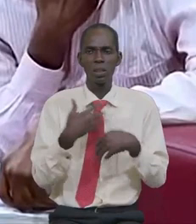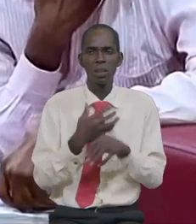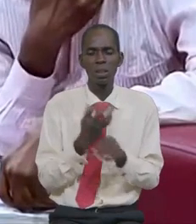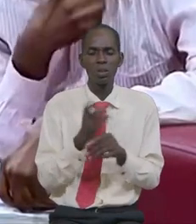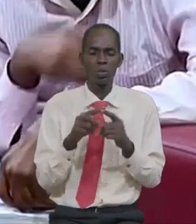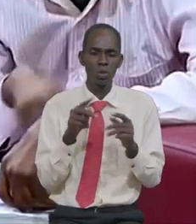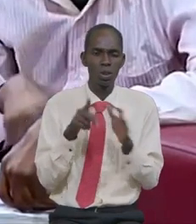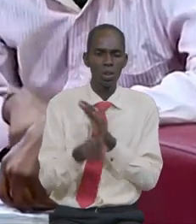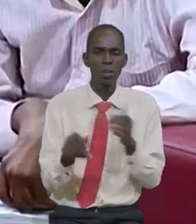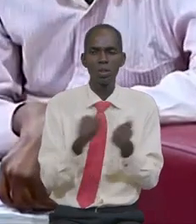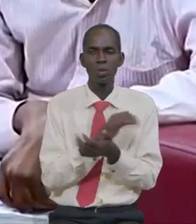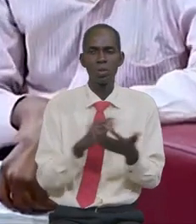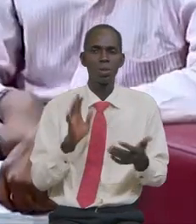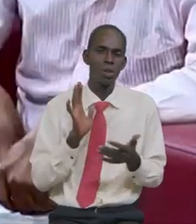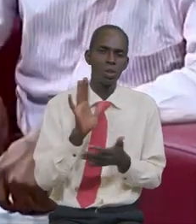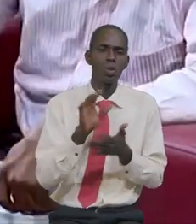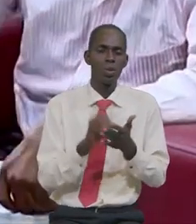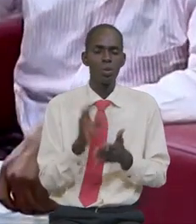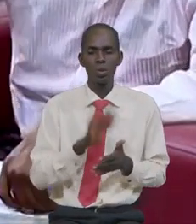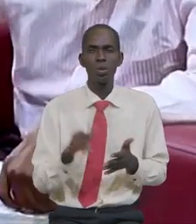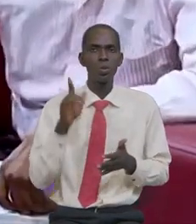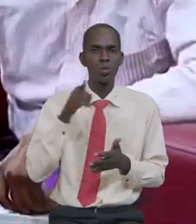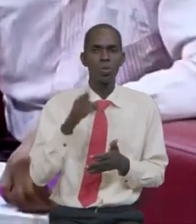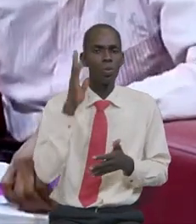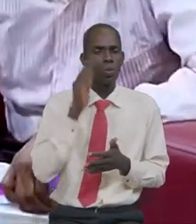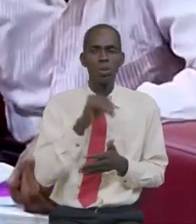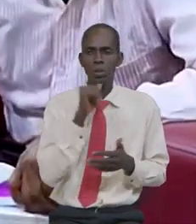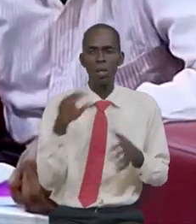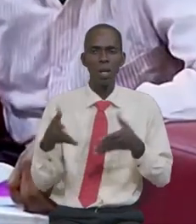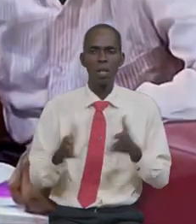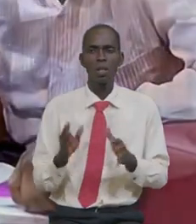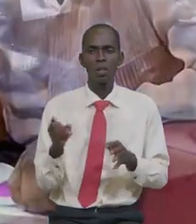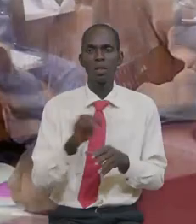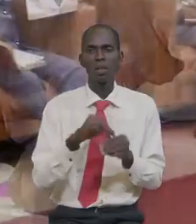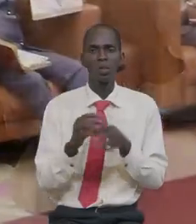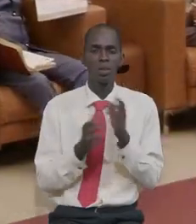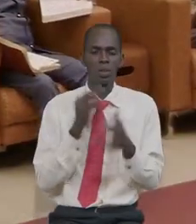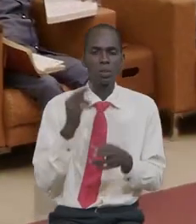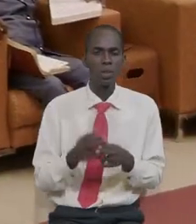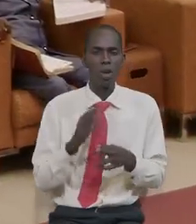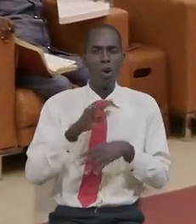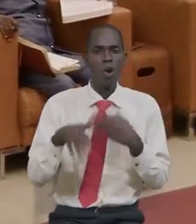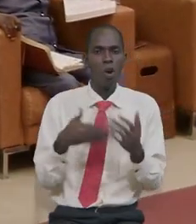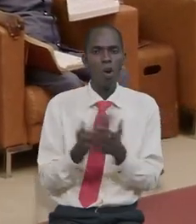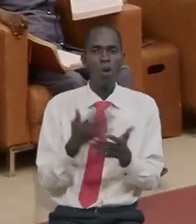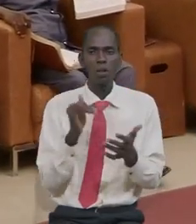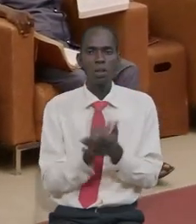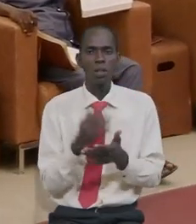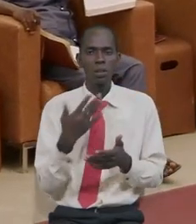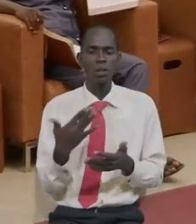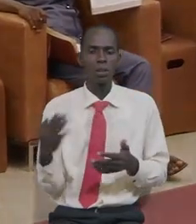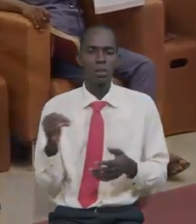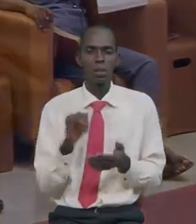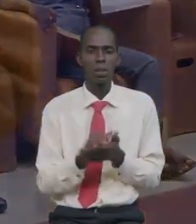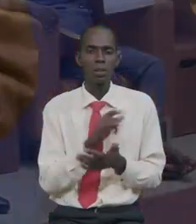own children? He will not allow them. And all those things that God has created, that the people of the world